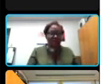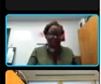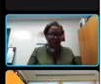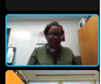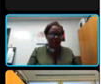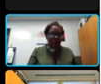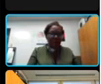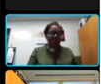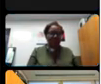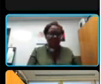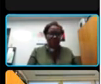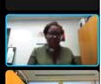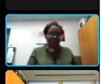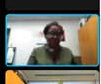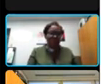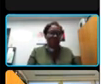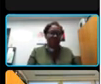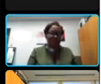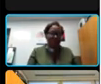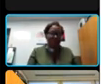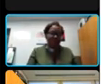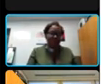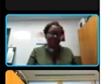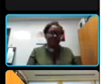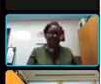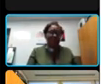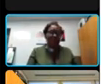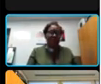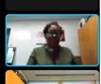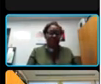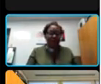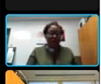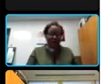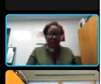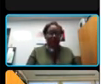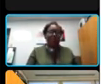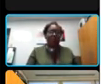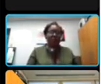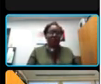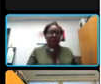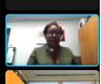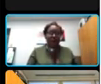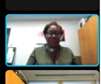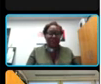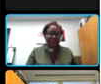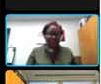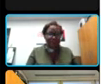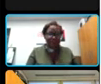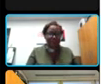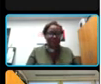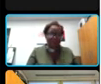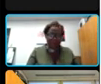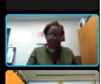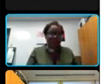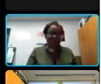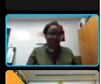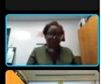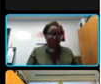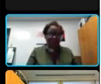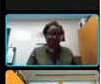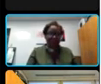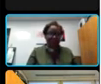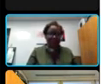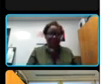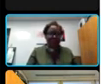strategy that we are implementing to ensure that our schools are safe. Another important strategy and a place that families